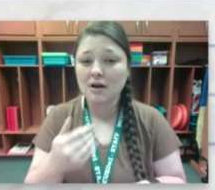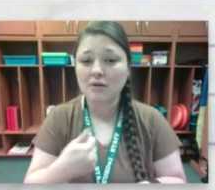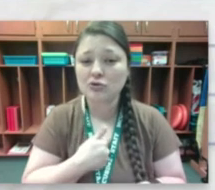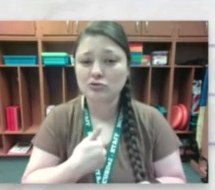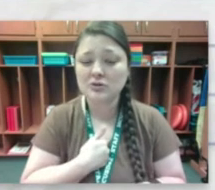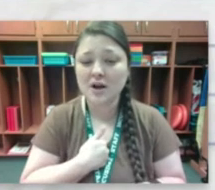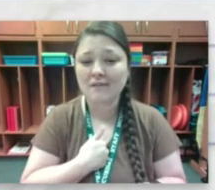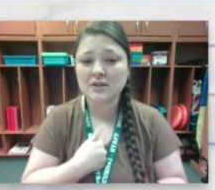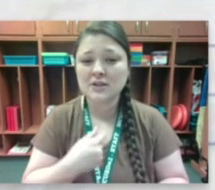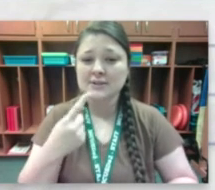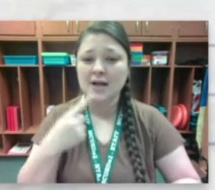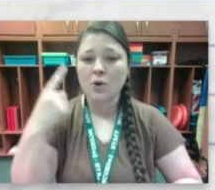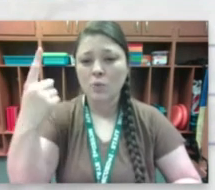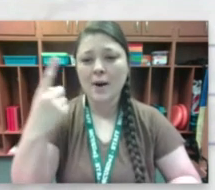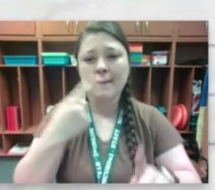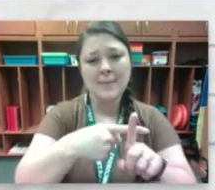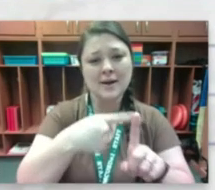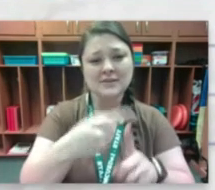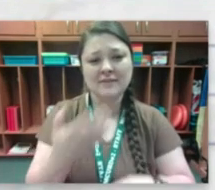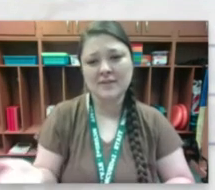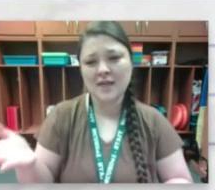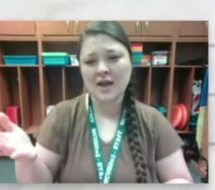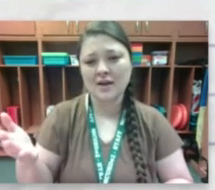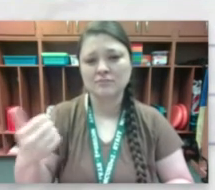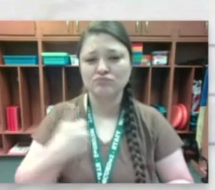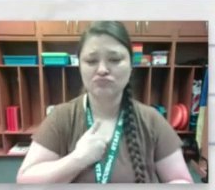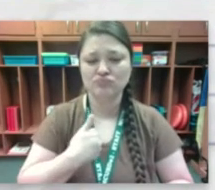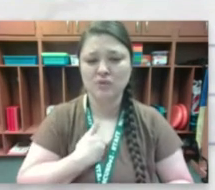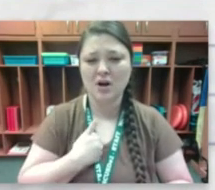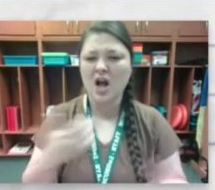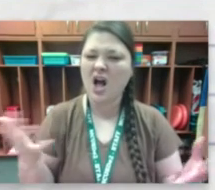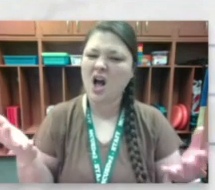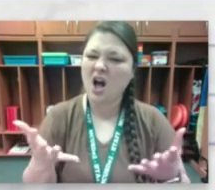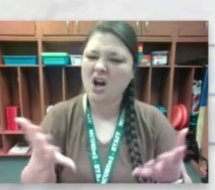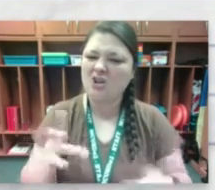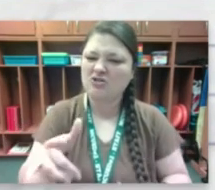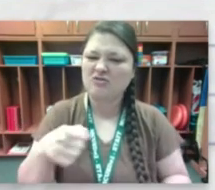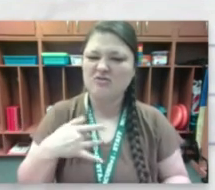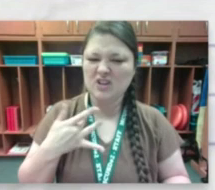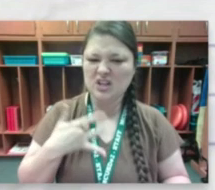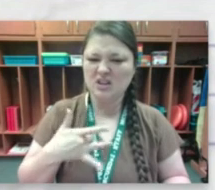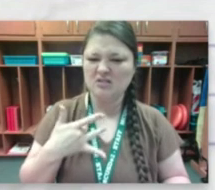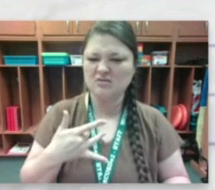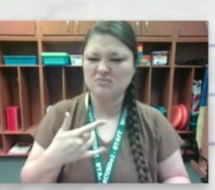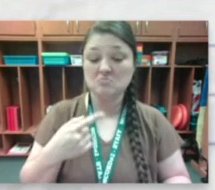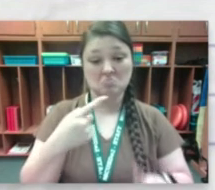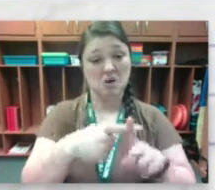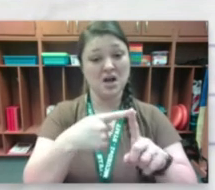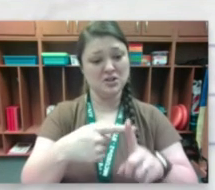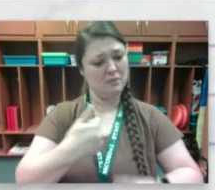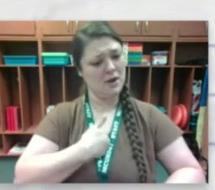Silently say one positive thing to yourself. How did it feel to praise yourself?